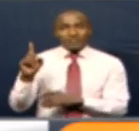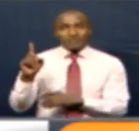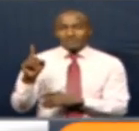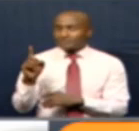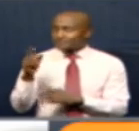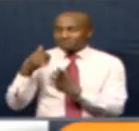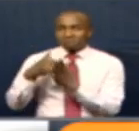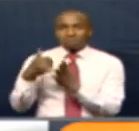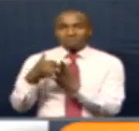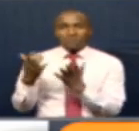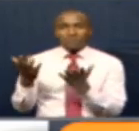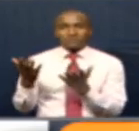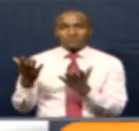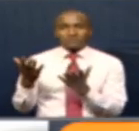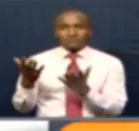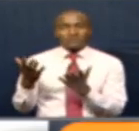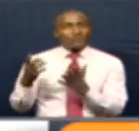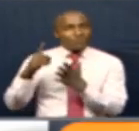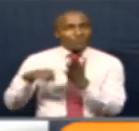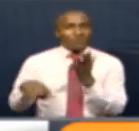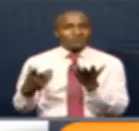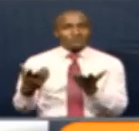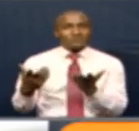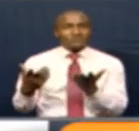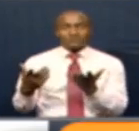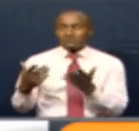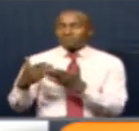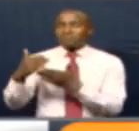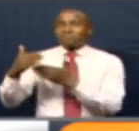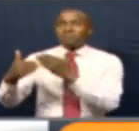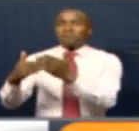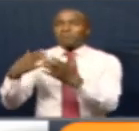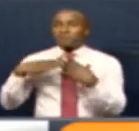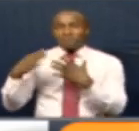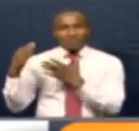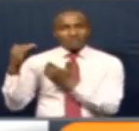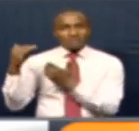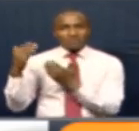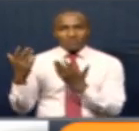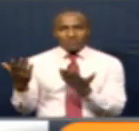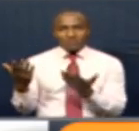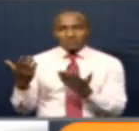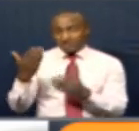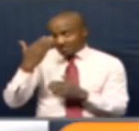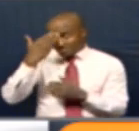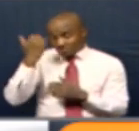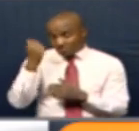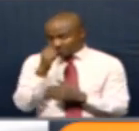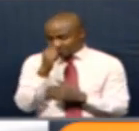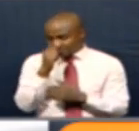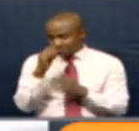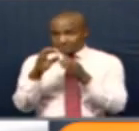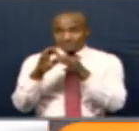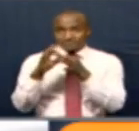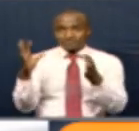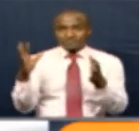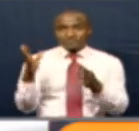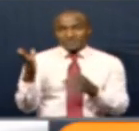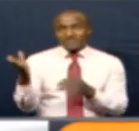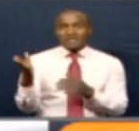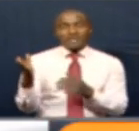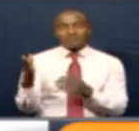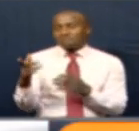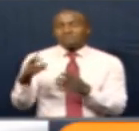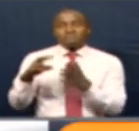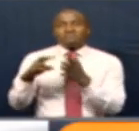entail? Uh-huh. What is it and what is the outcome that people should expect? Because I think largely the disconnect is, what is all this